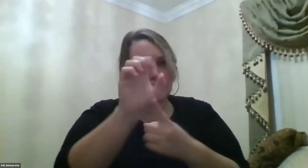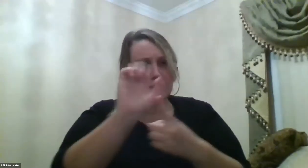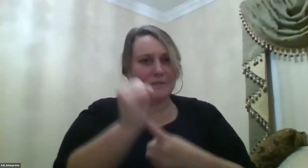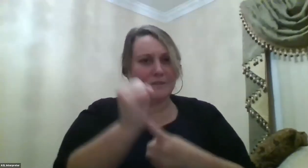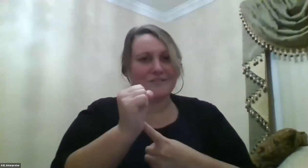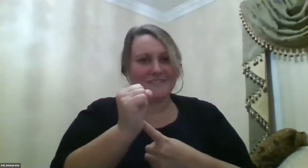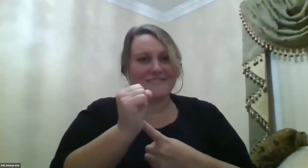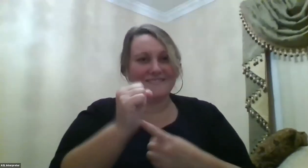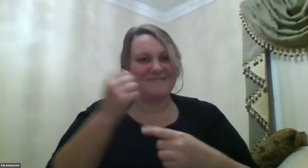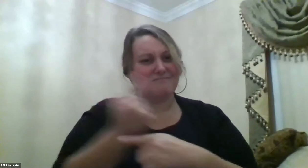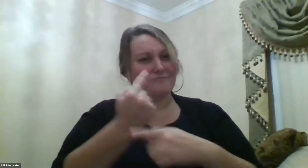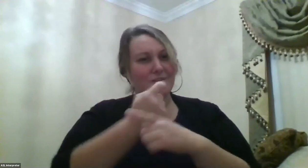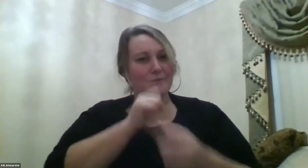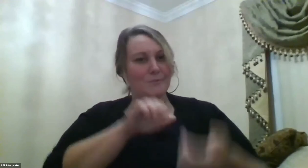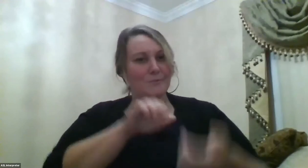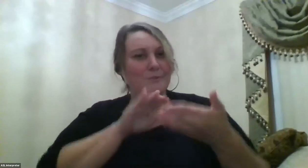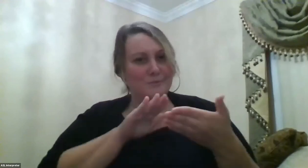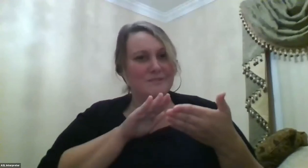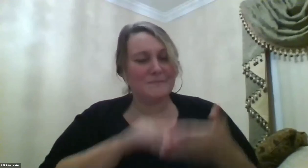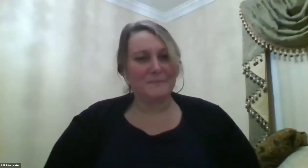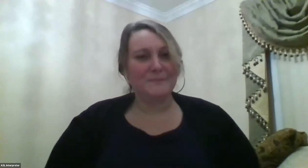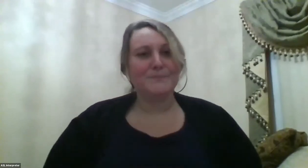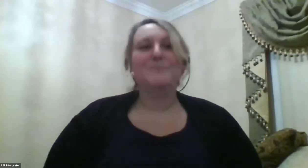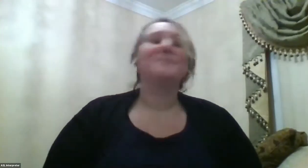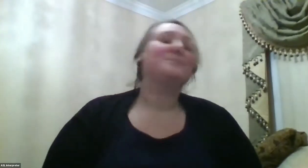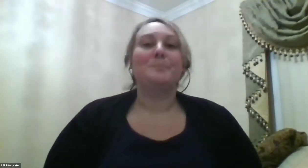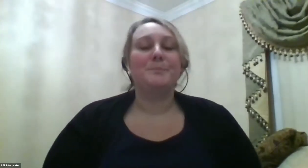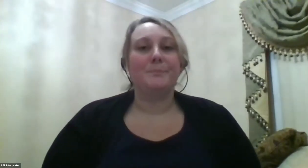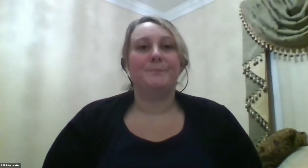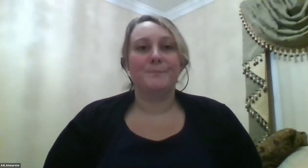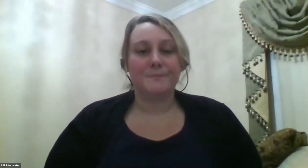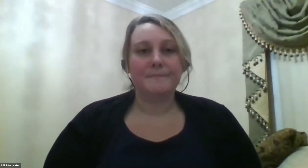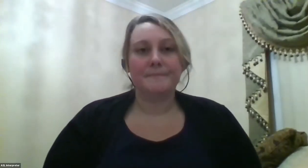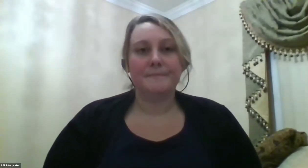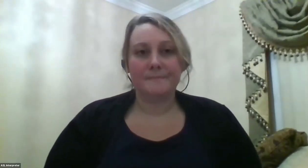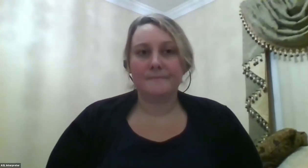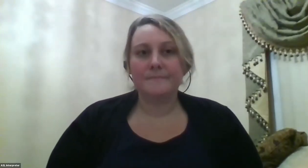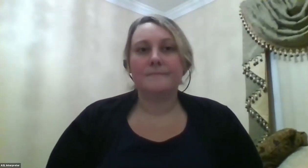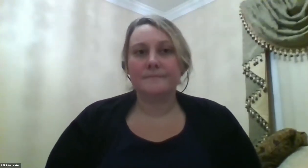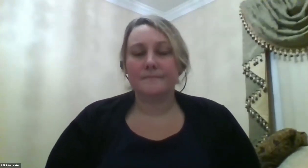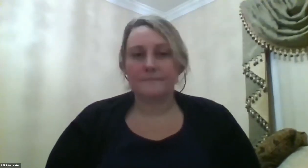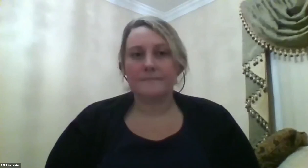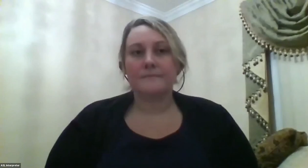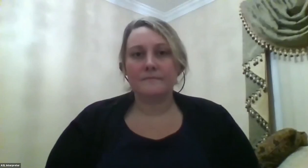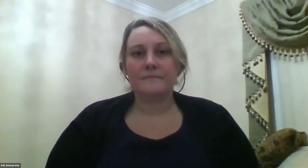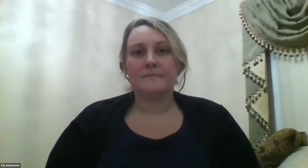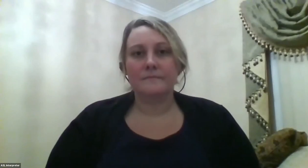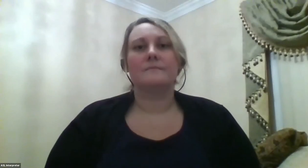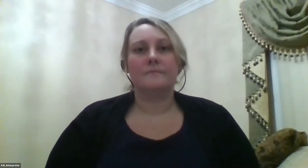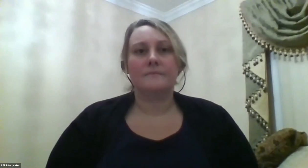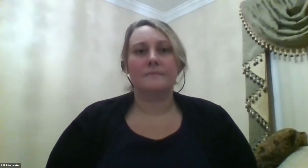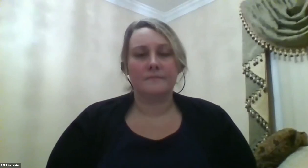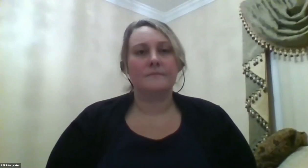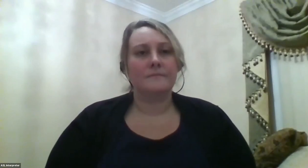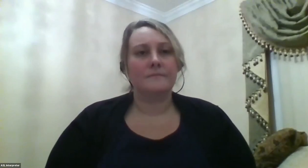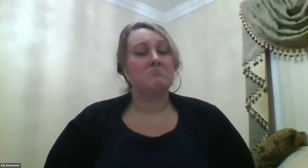even if you're abstracting it visually some investment in that specificity, whether it's visible or not will come